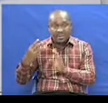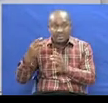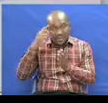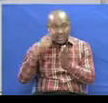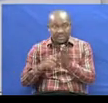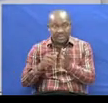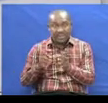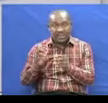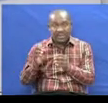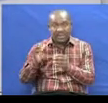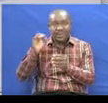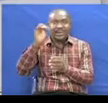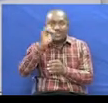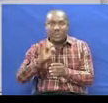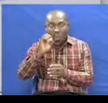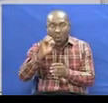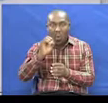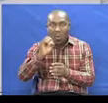going to remain with x.